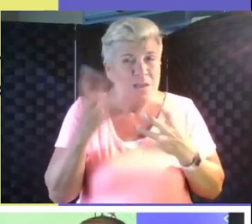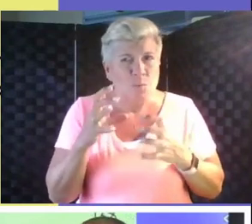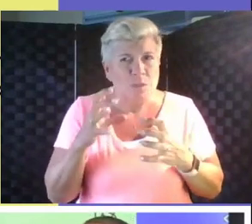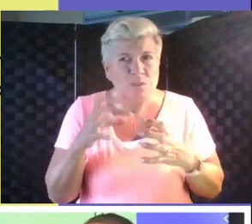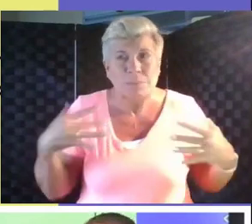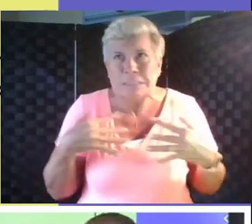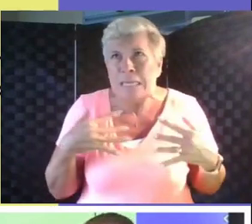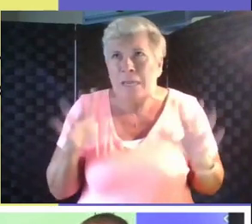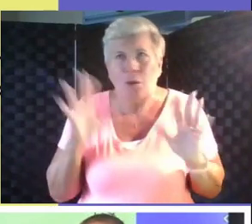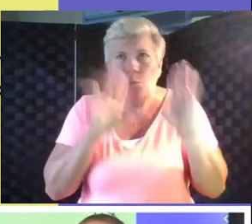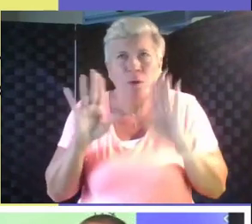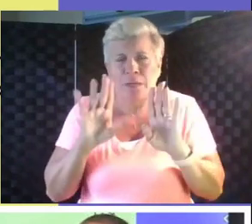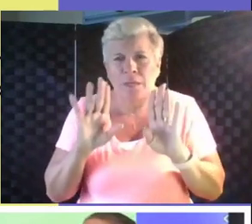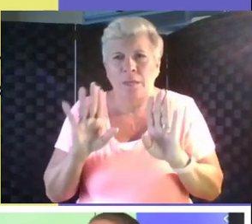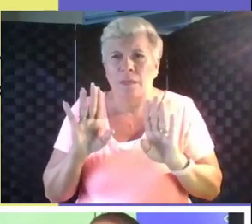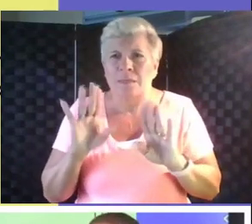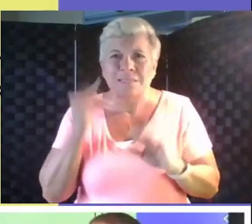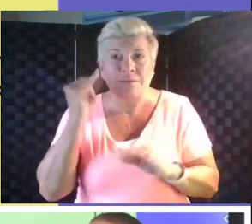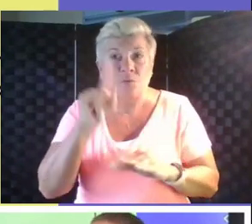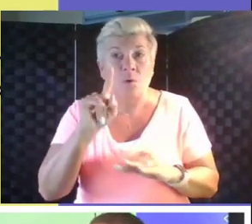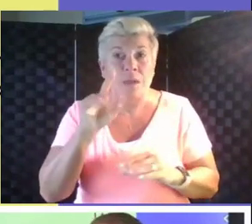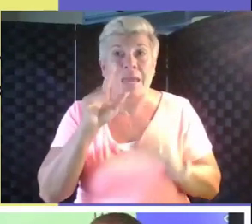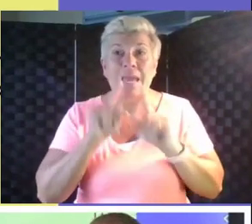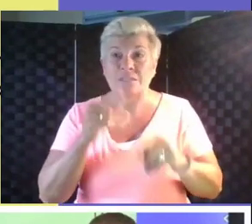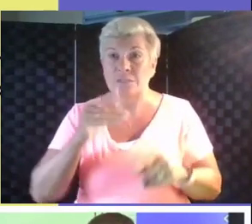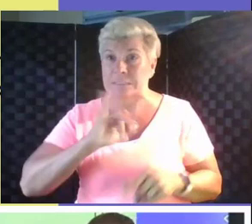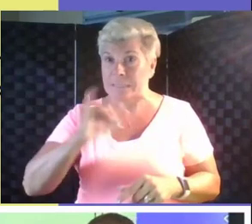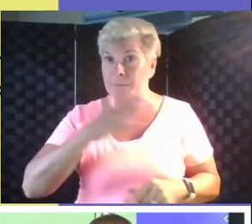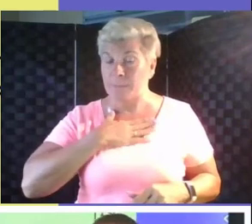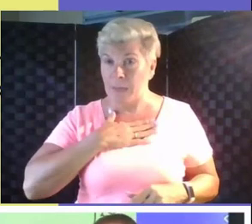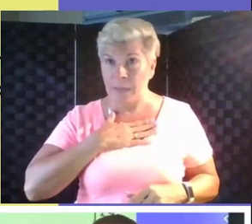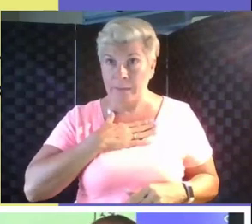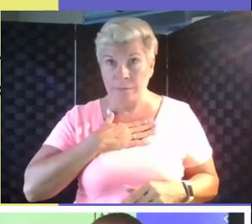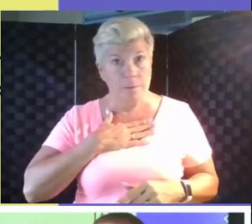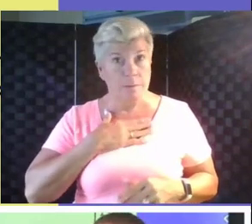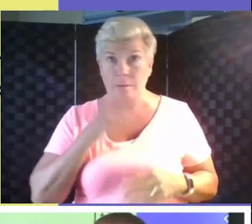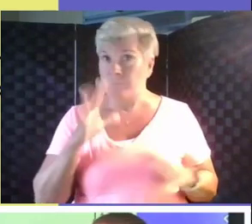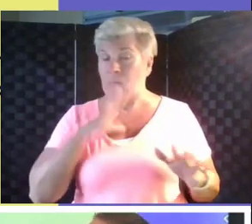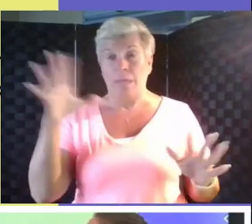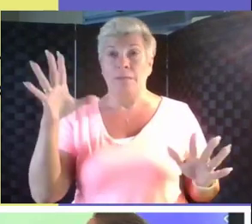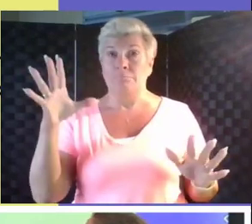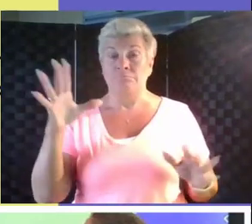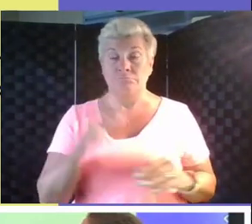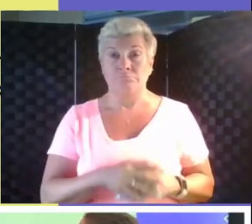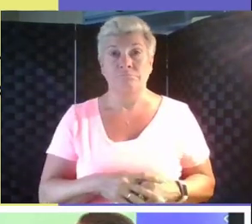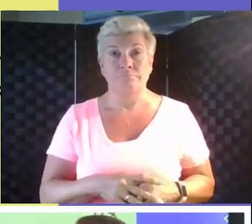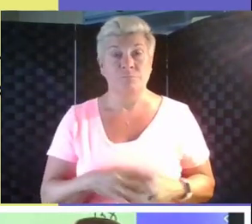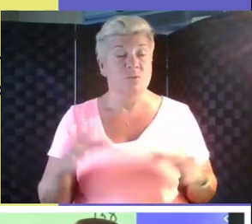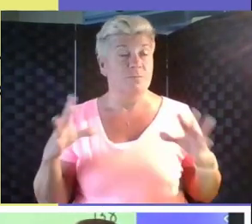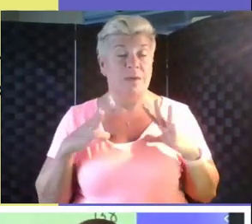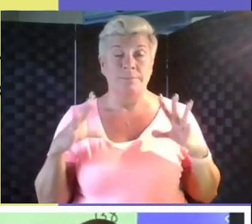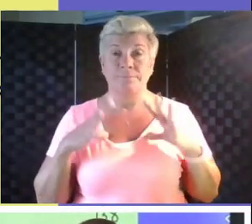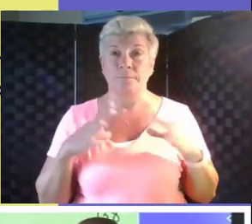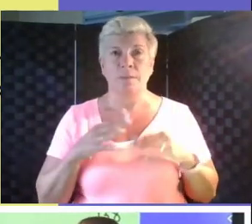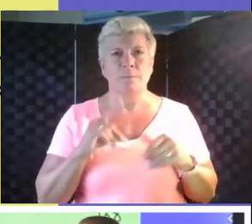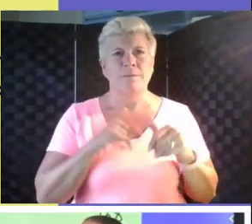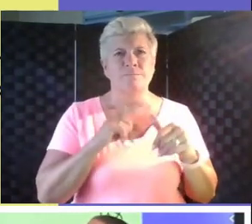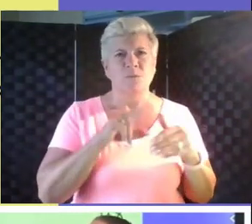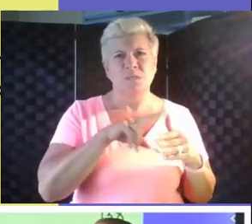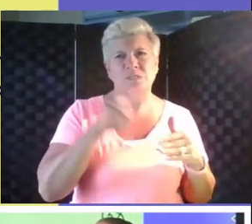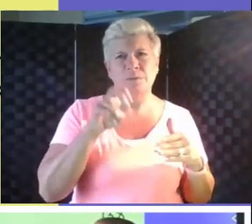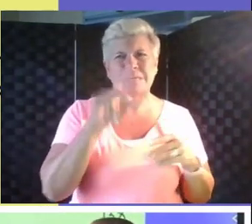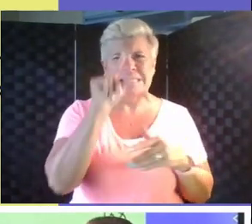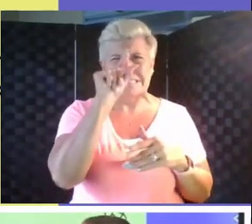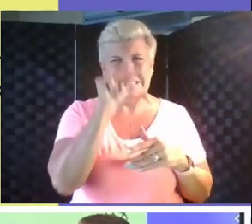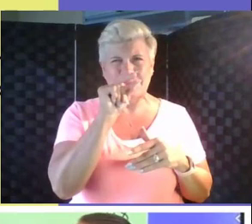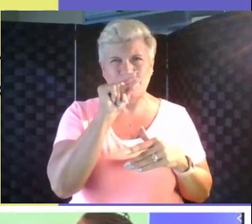want you to panic or worry. As long as your answer matches mine at the end, then we're all okay. So I'm thinking that my first jump is going to